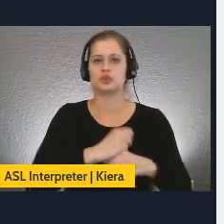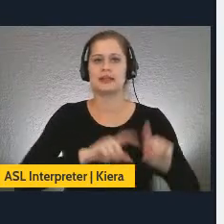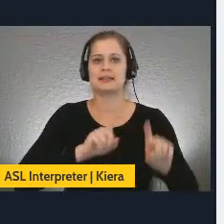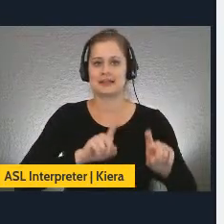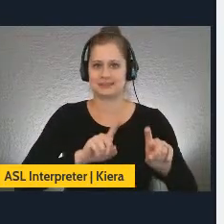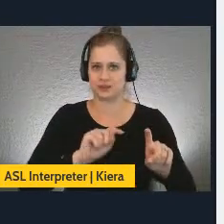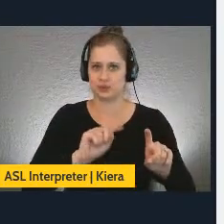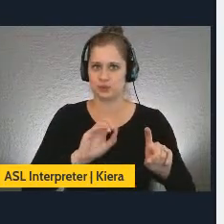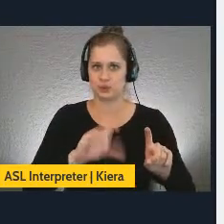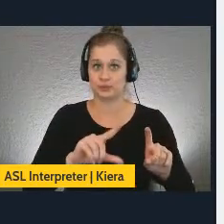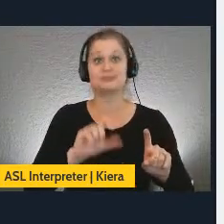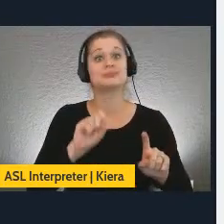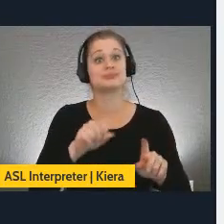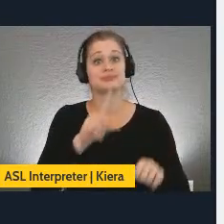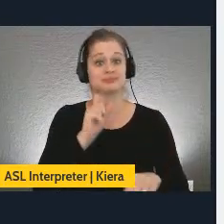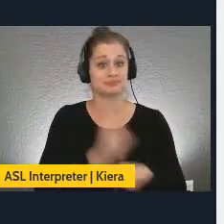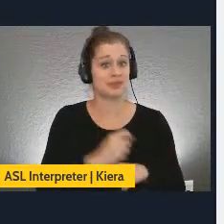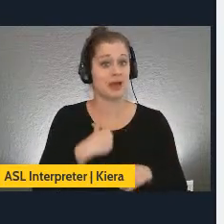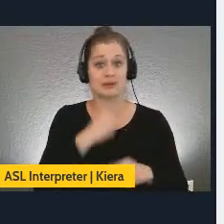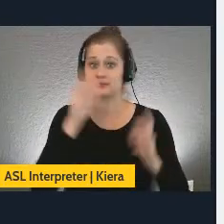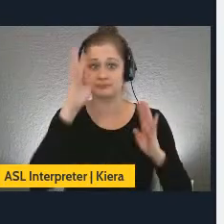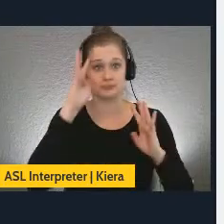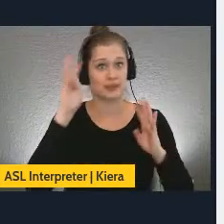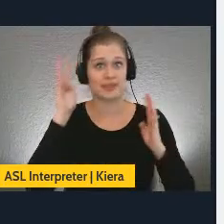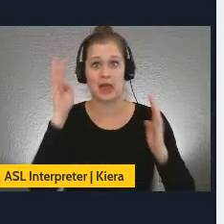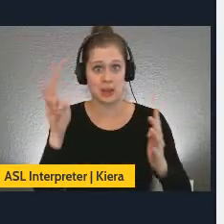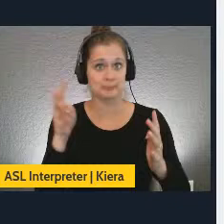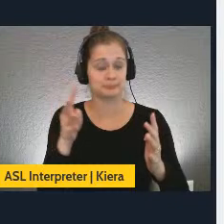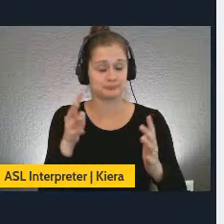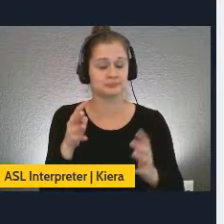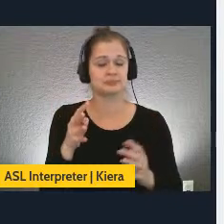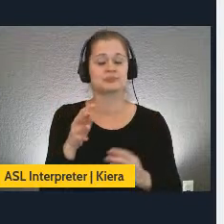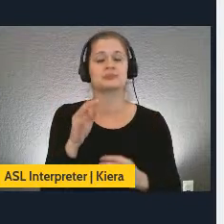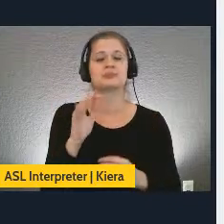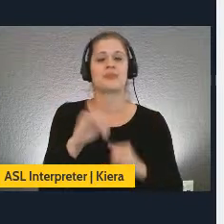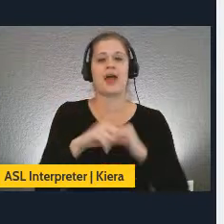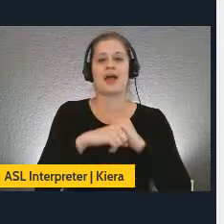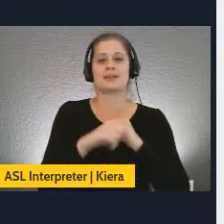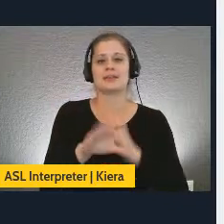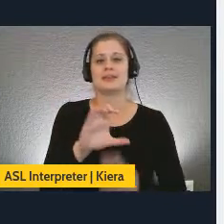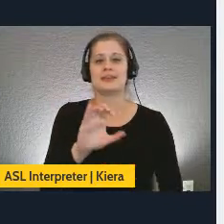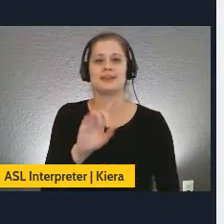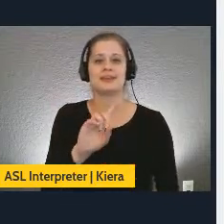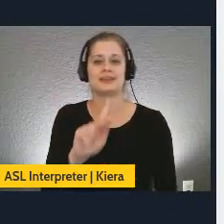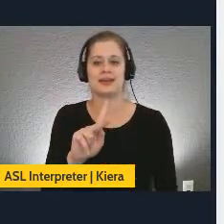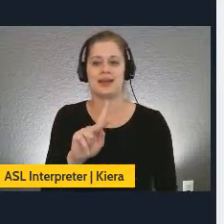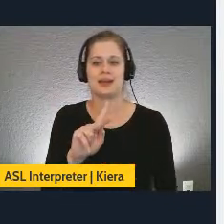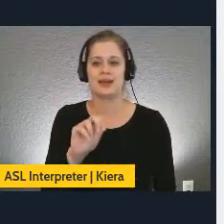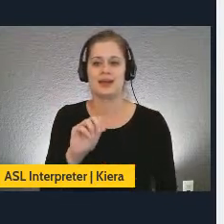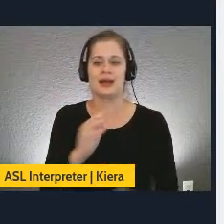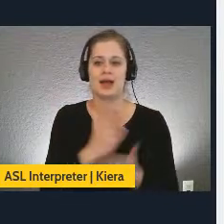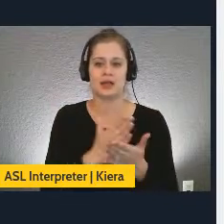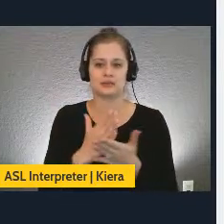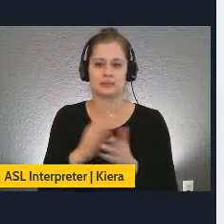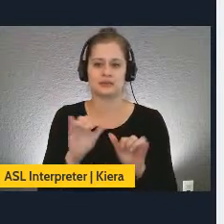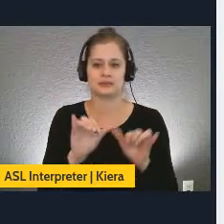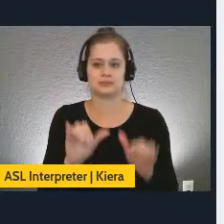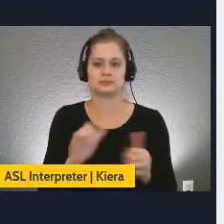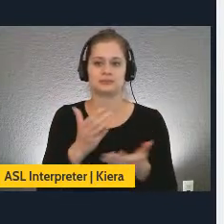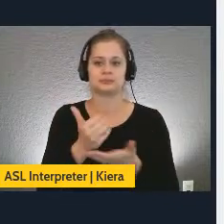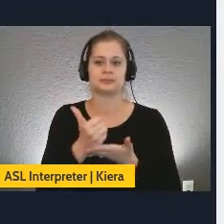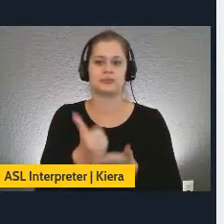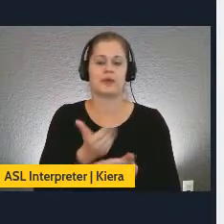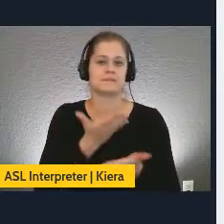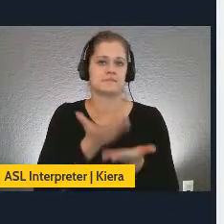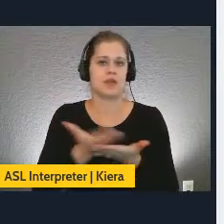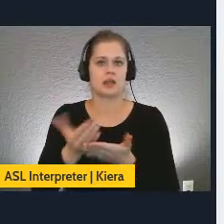Yes, that's a term. I didn't make that up. And it extends the CDK aspect system to help validate different resources